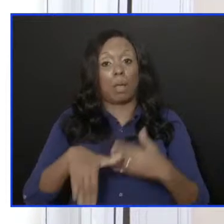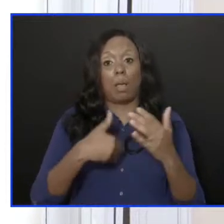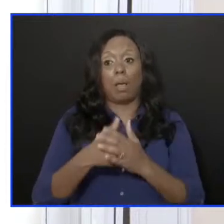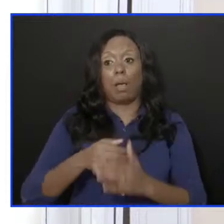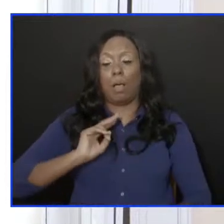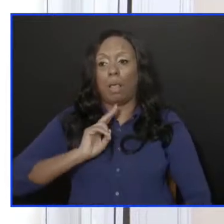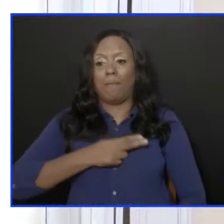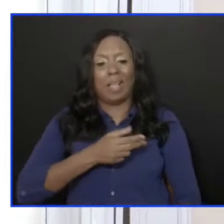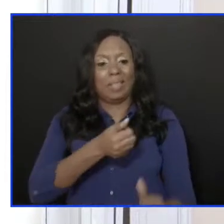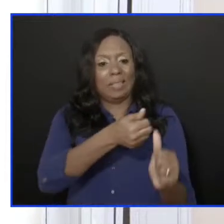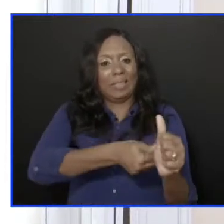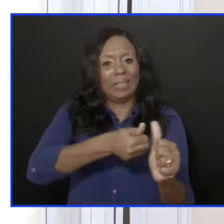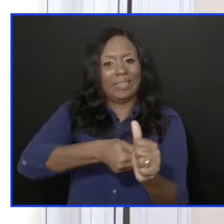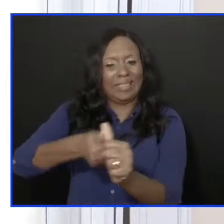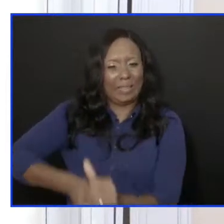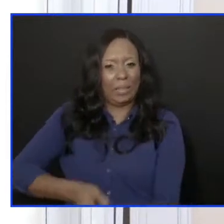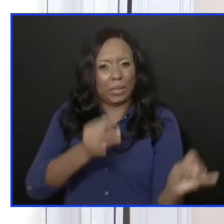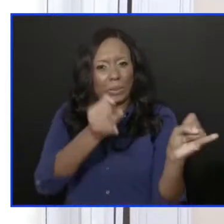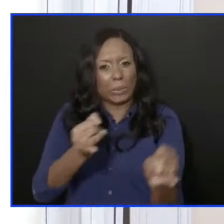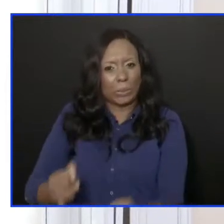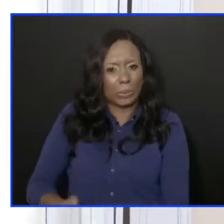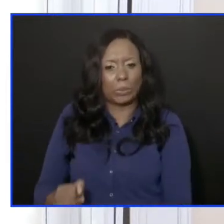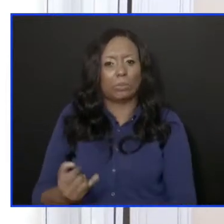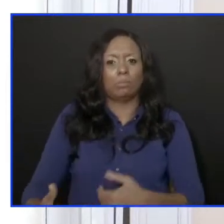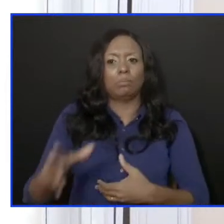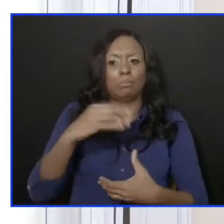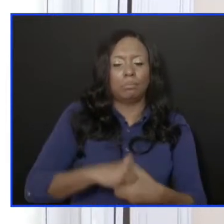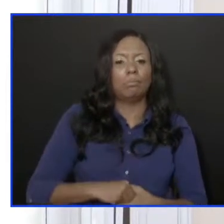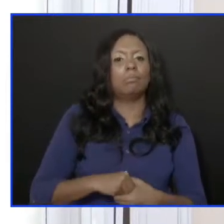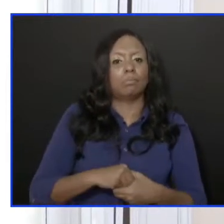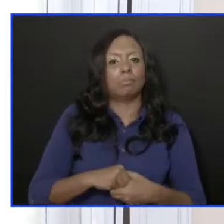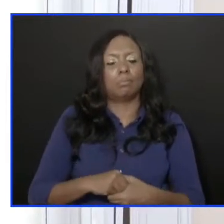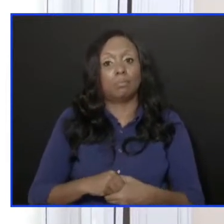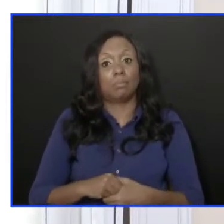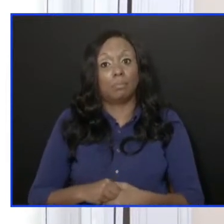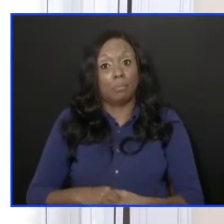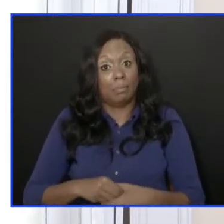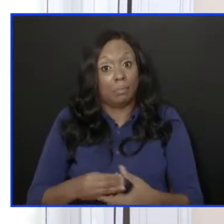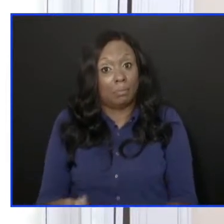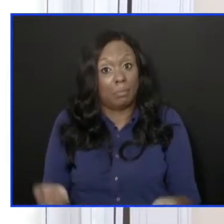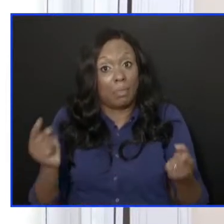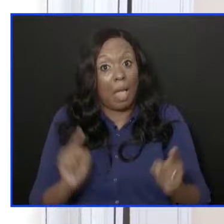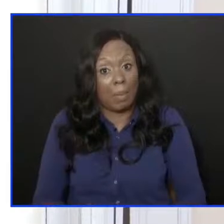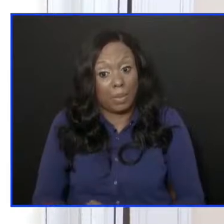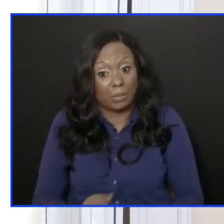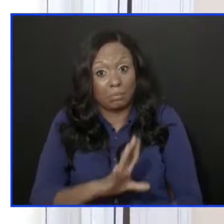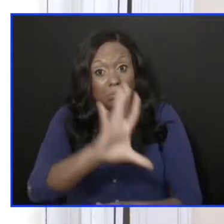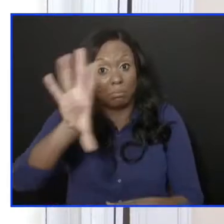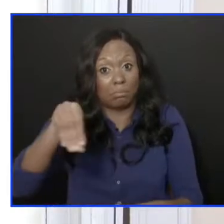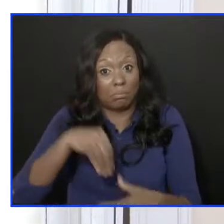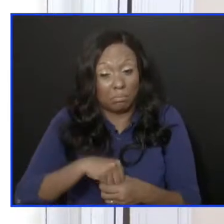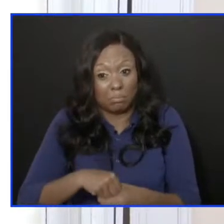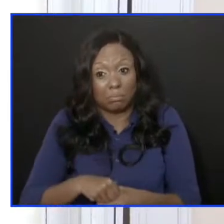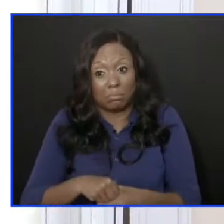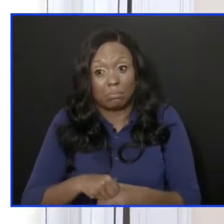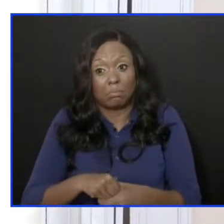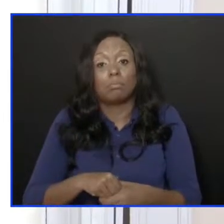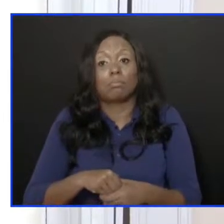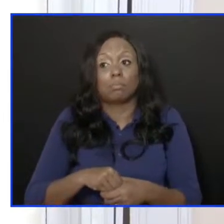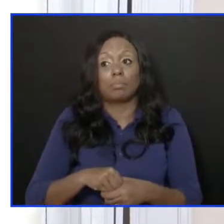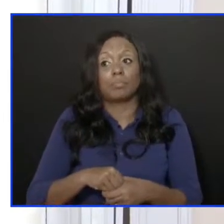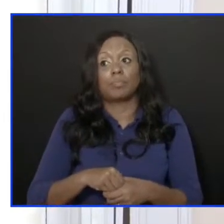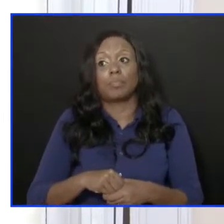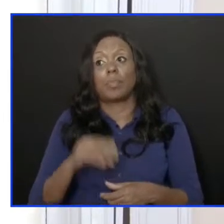us plays our part. And if we do that, the progress that we have been seeing thus far will